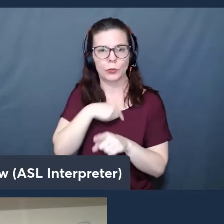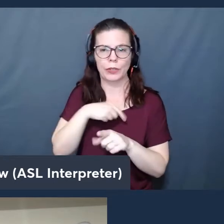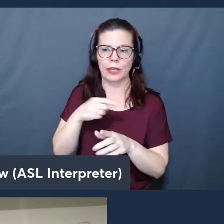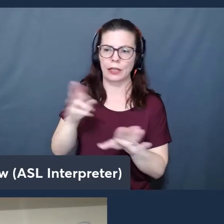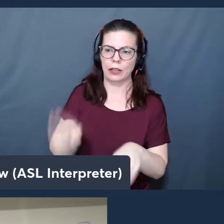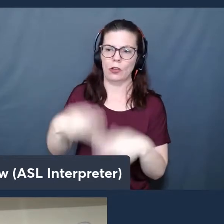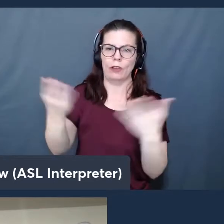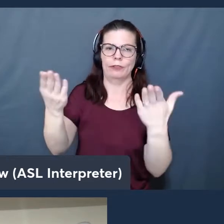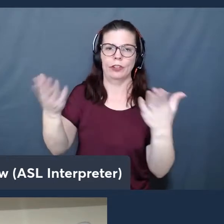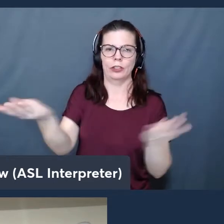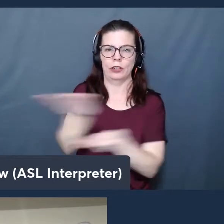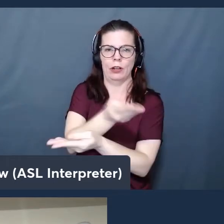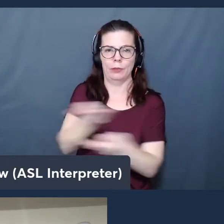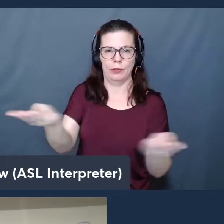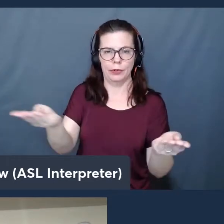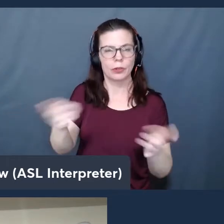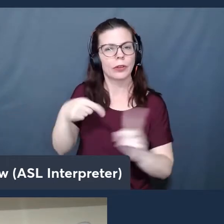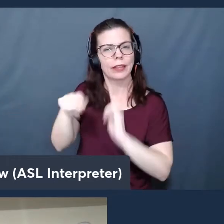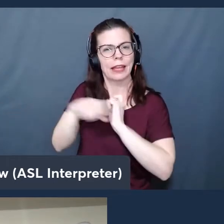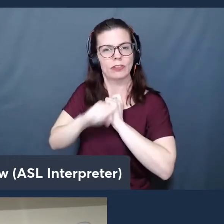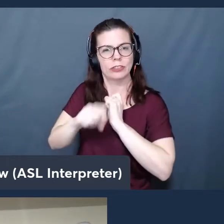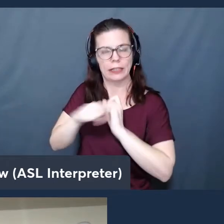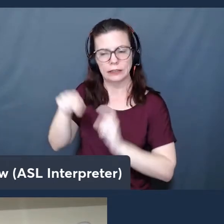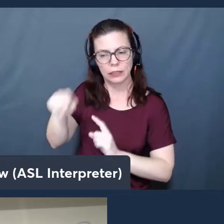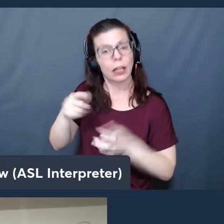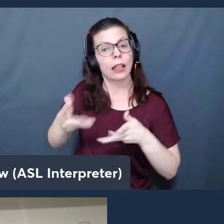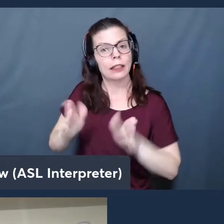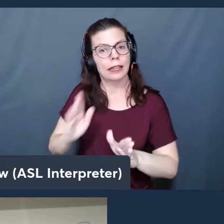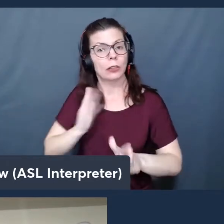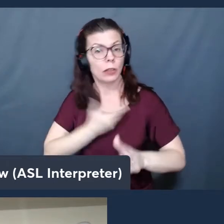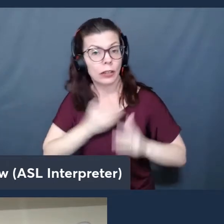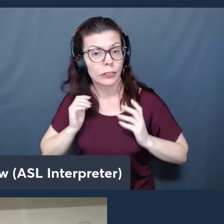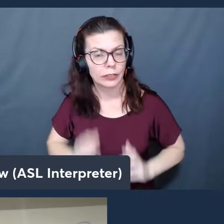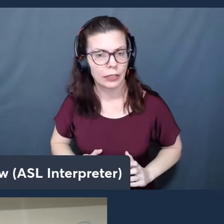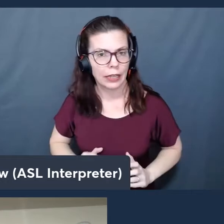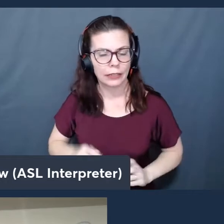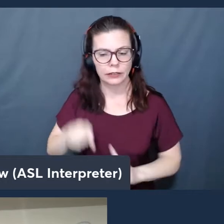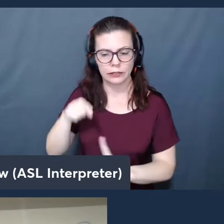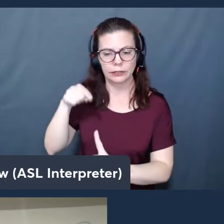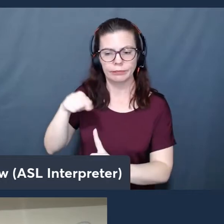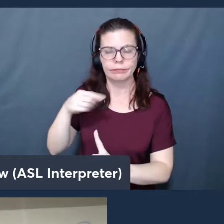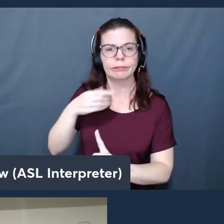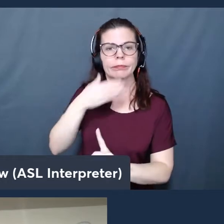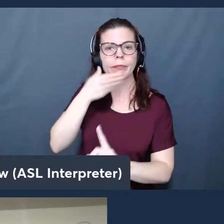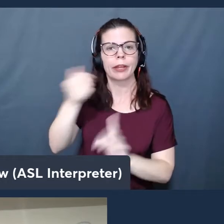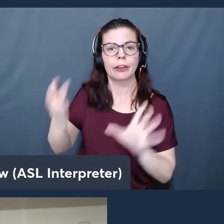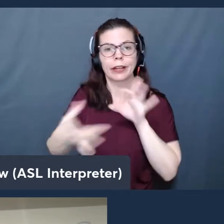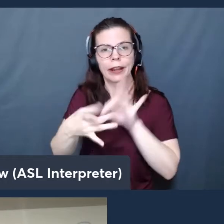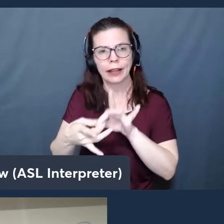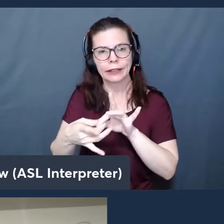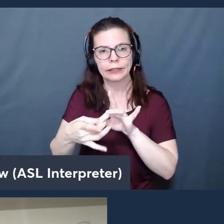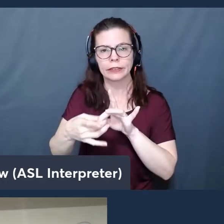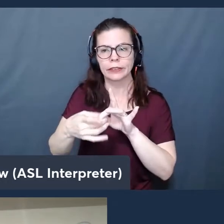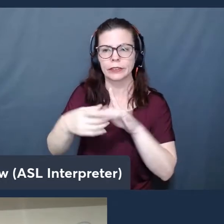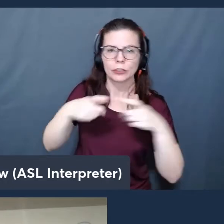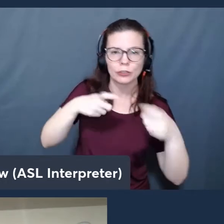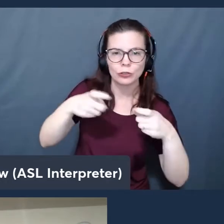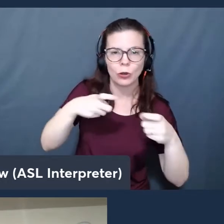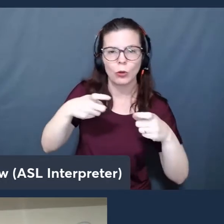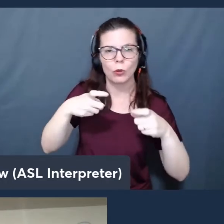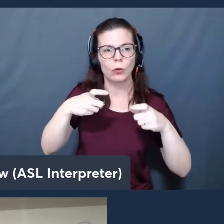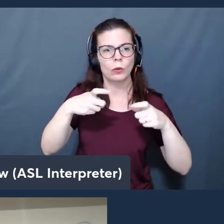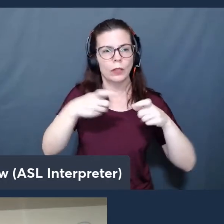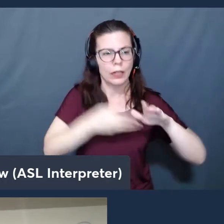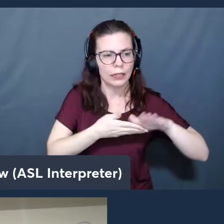with the advertising ecosystem, enabling our clients to better connect, control, and activate data